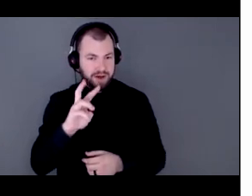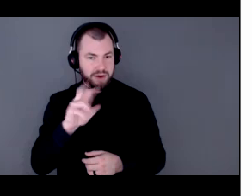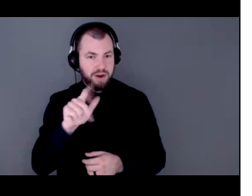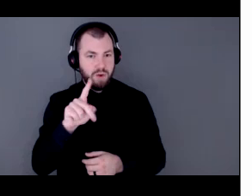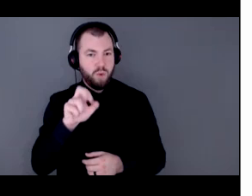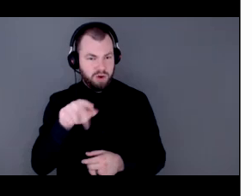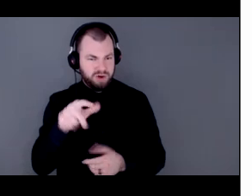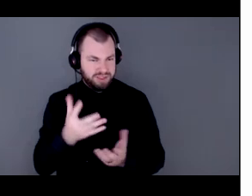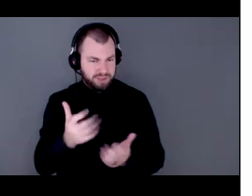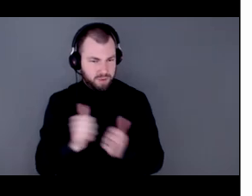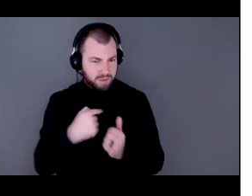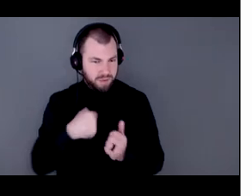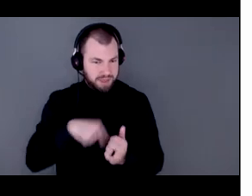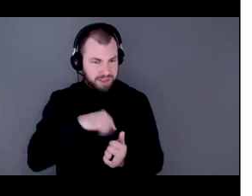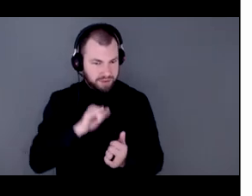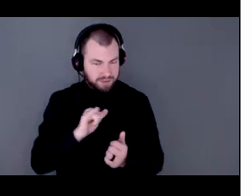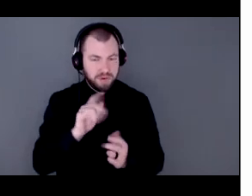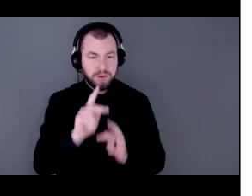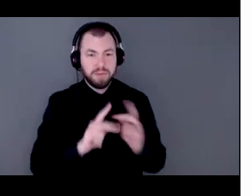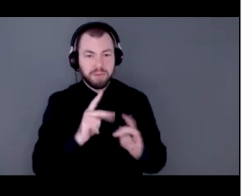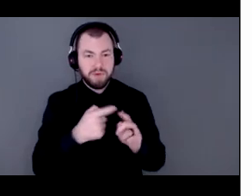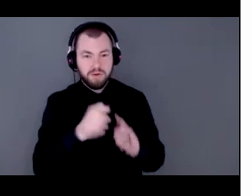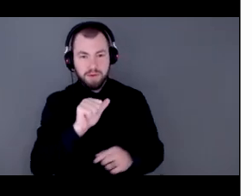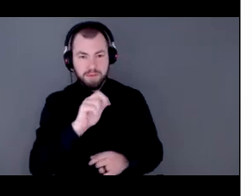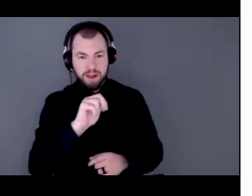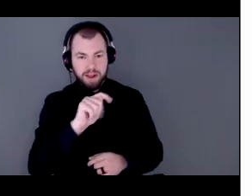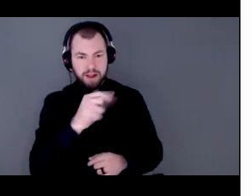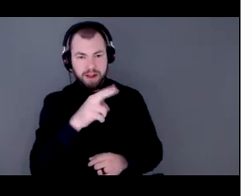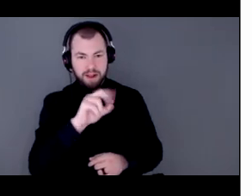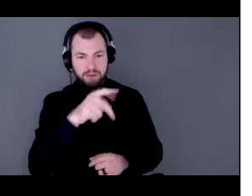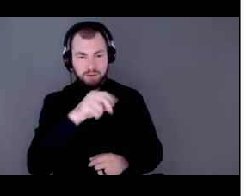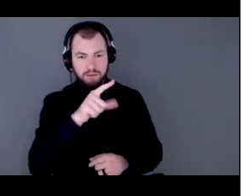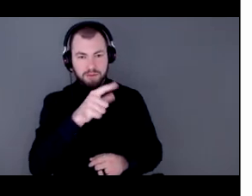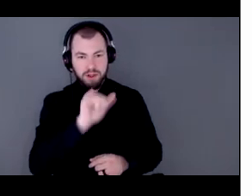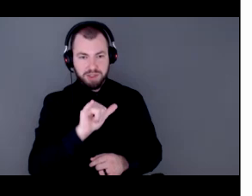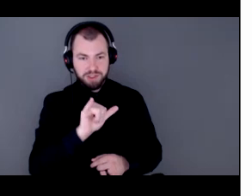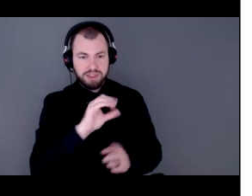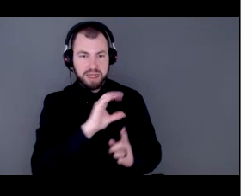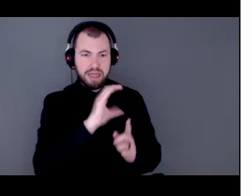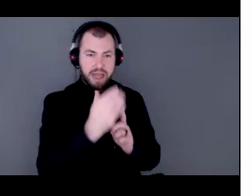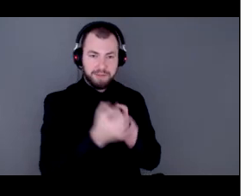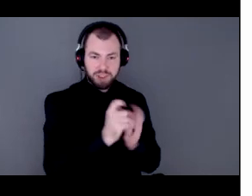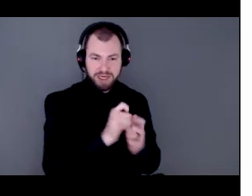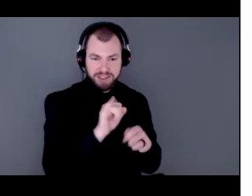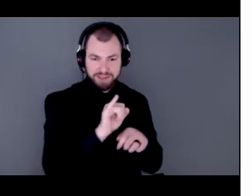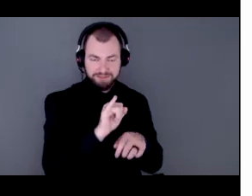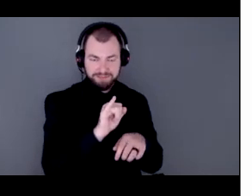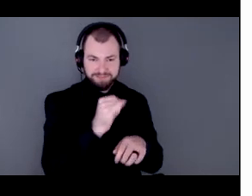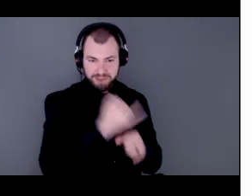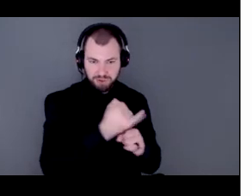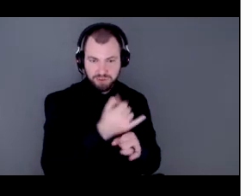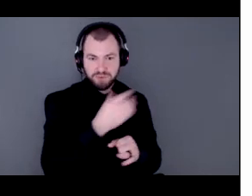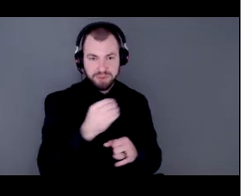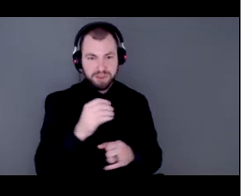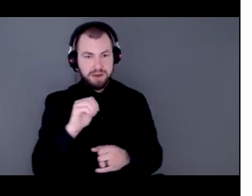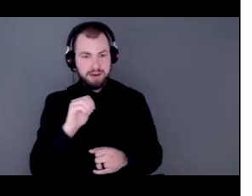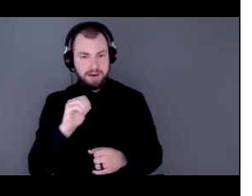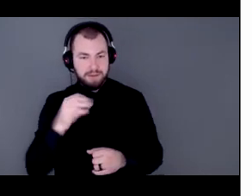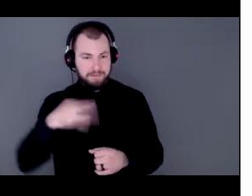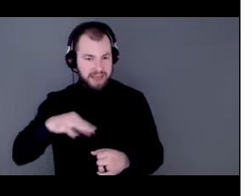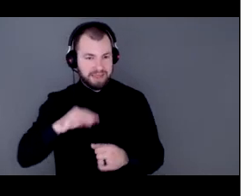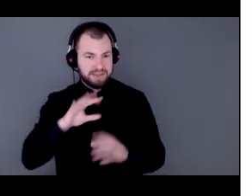also people from Anthropology and Climate Change Institute and Maine Sea Grant Program. So we have an interdisciplinary team. And we